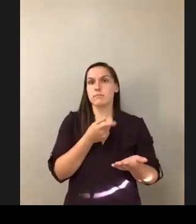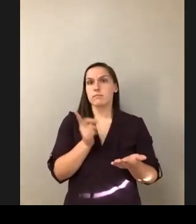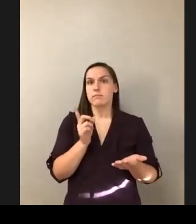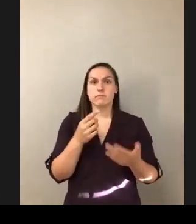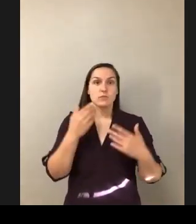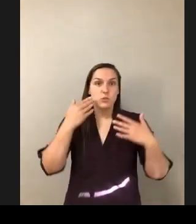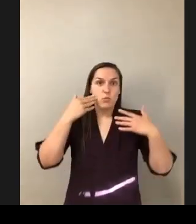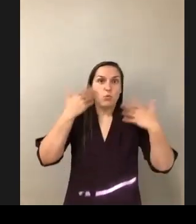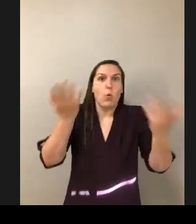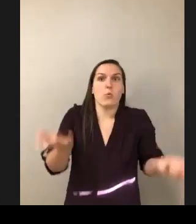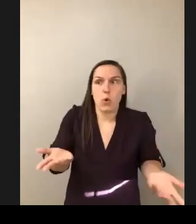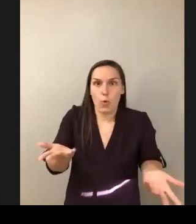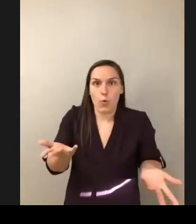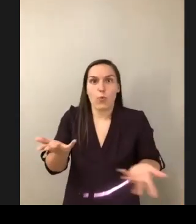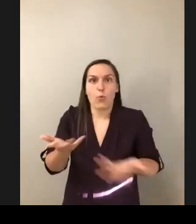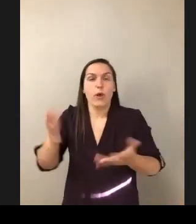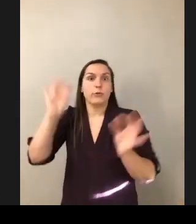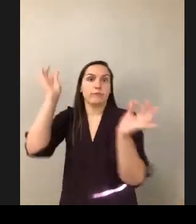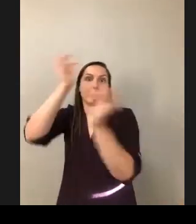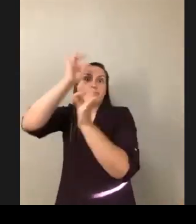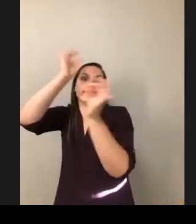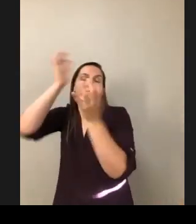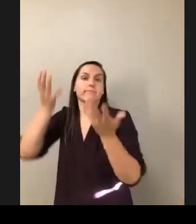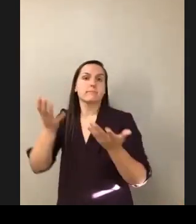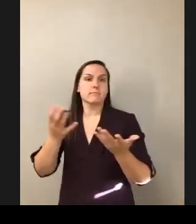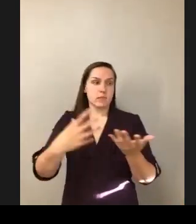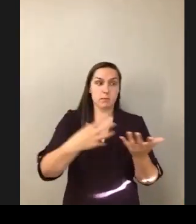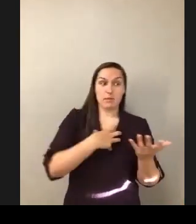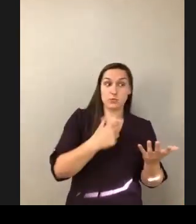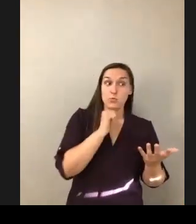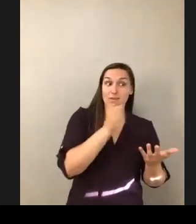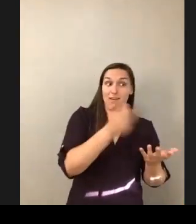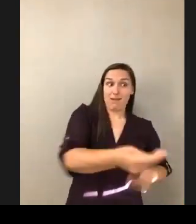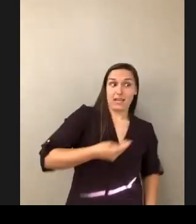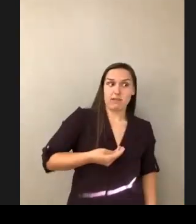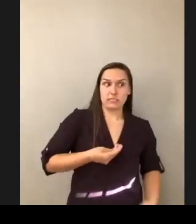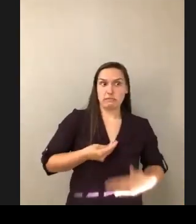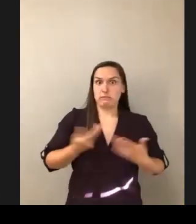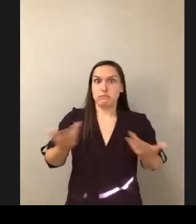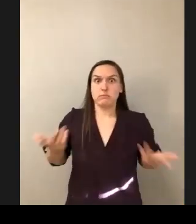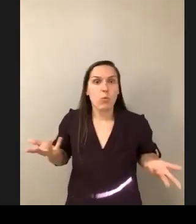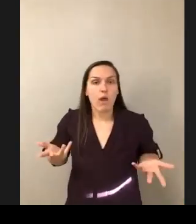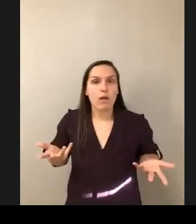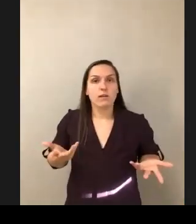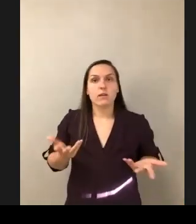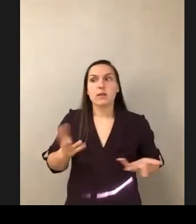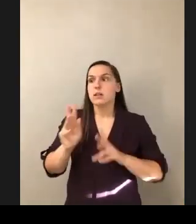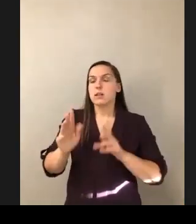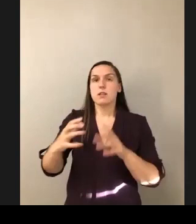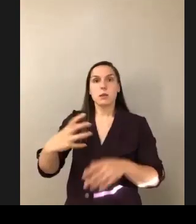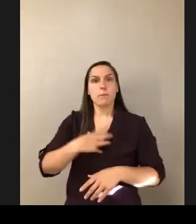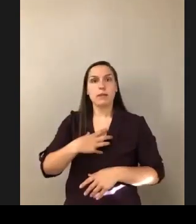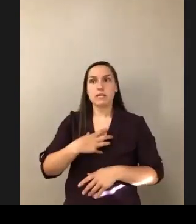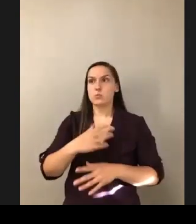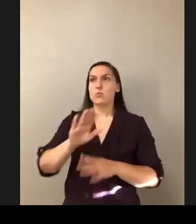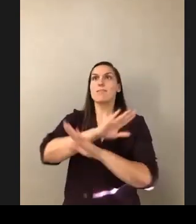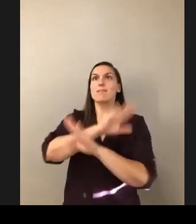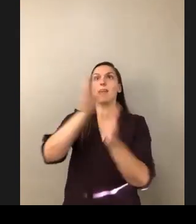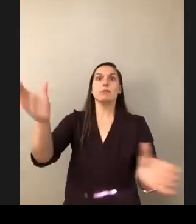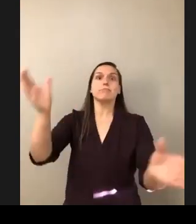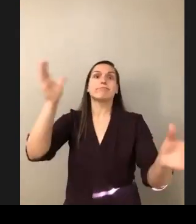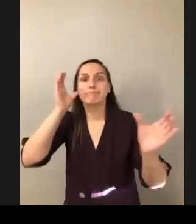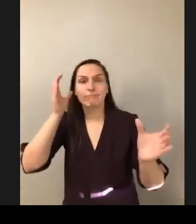know. Like, what are the complaints that we're not getting? What are the complaints that we never hear about? We never are afforded the opportunity to